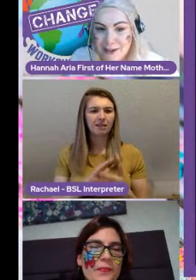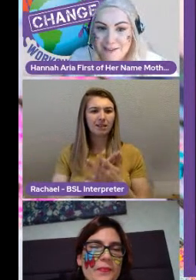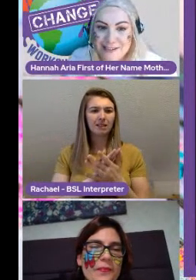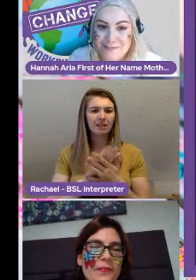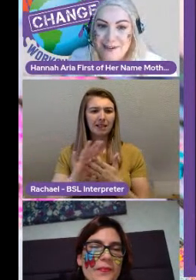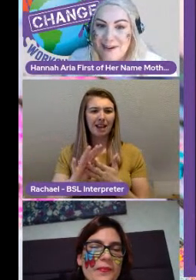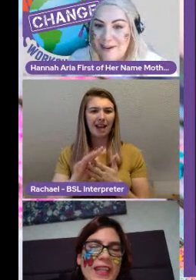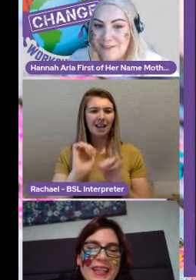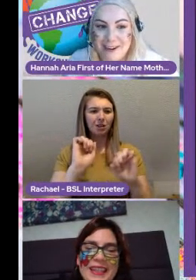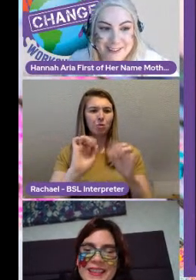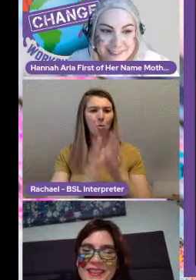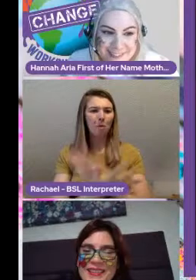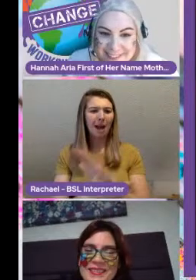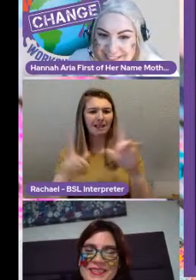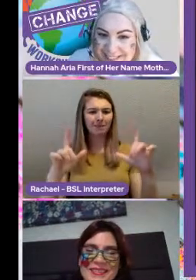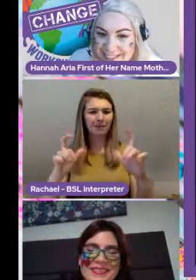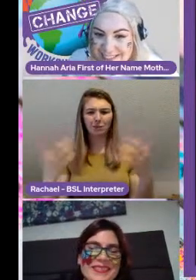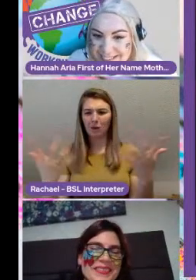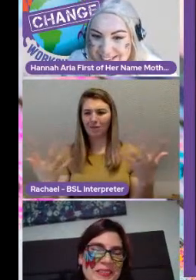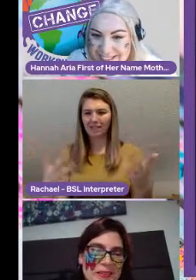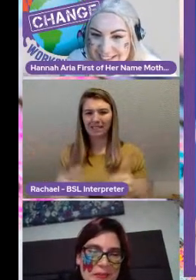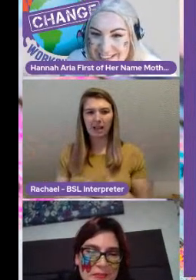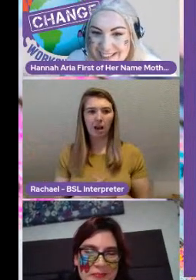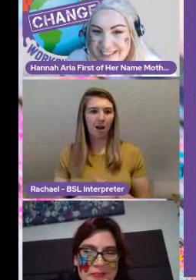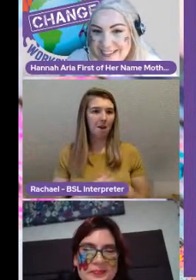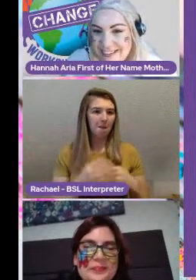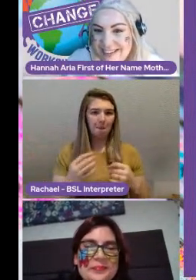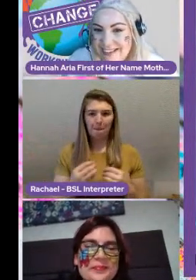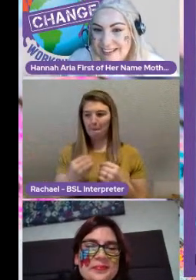Oliver, where is my artwork?